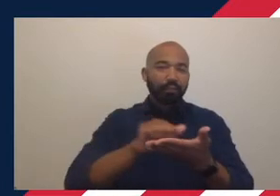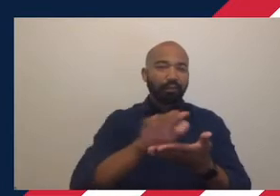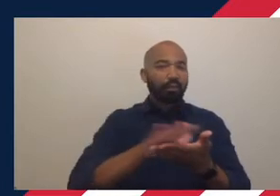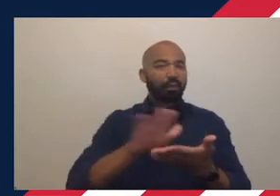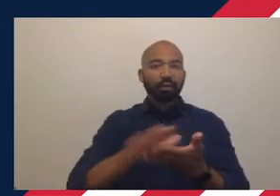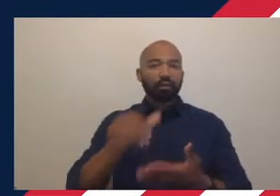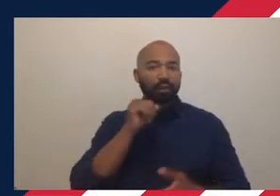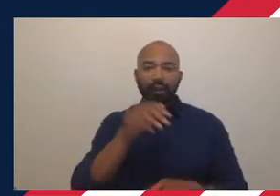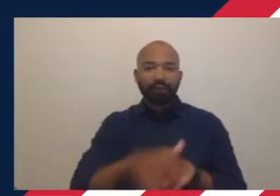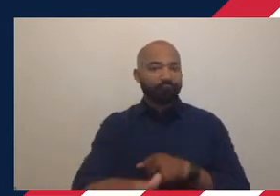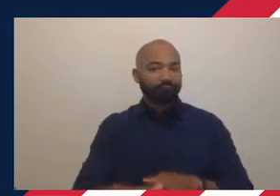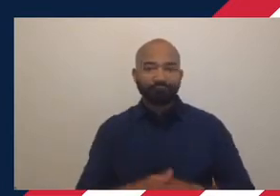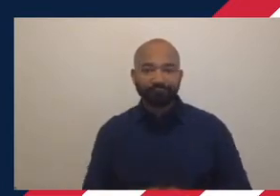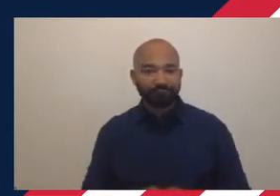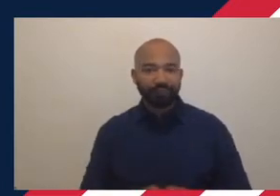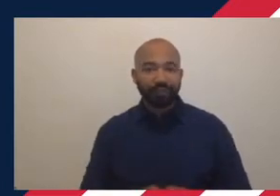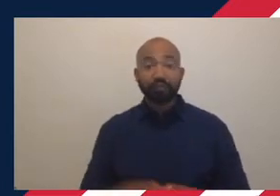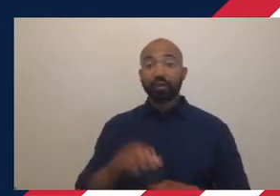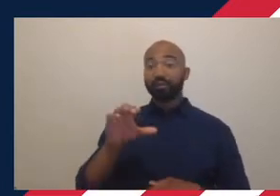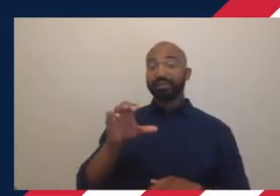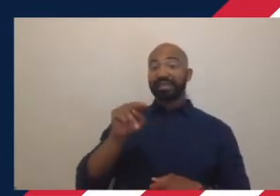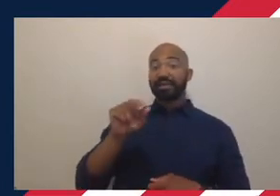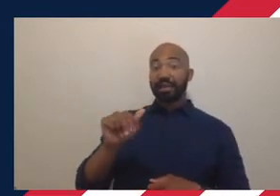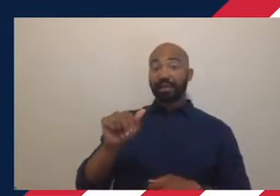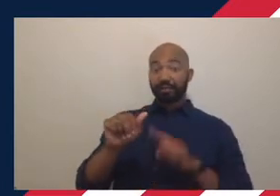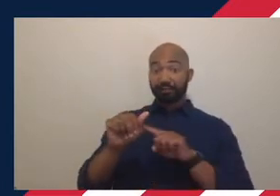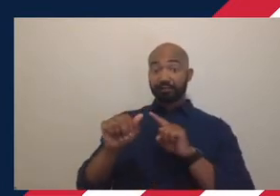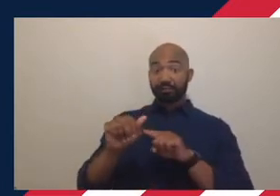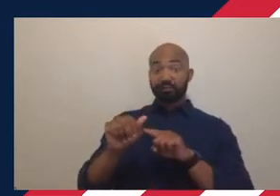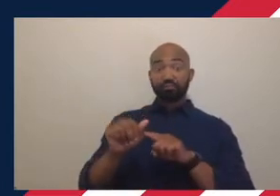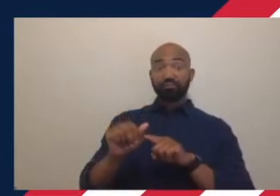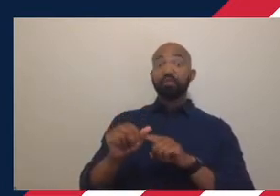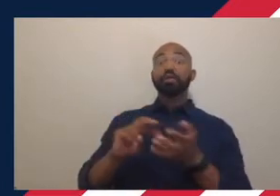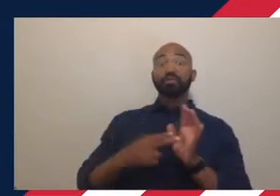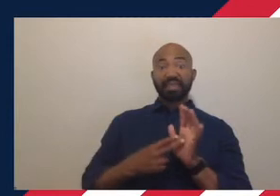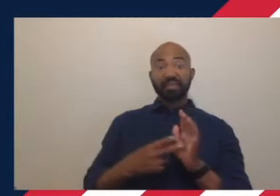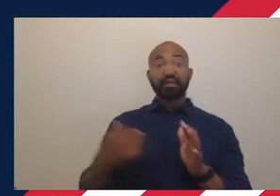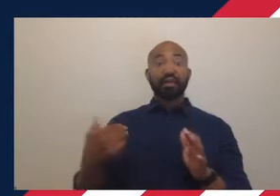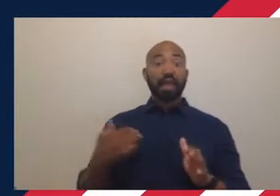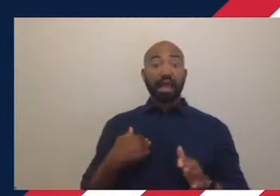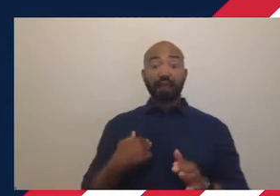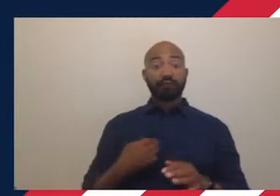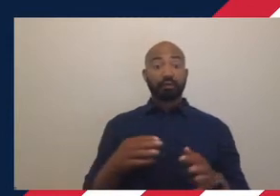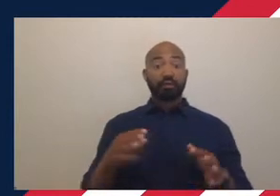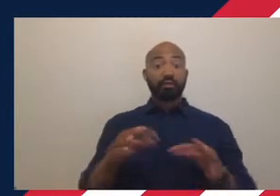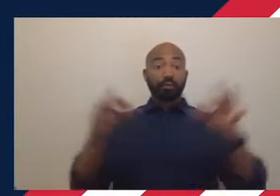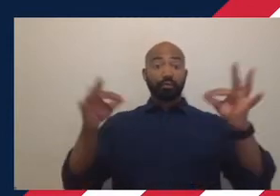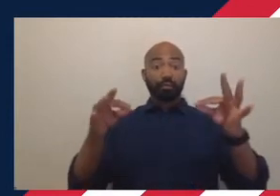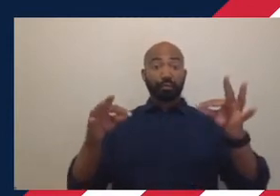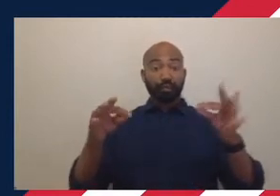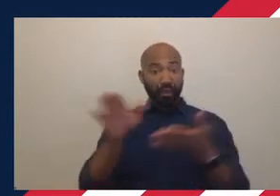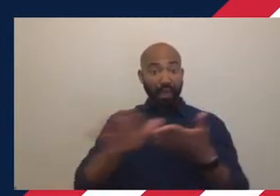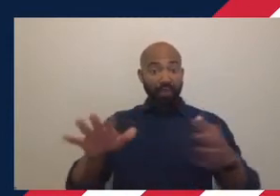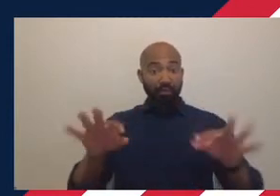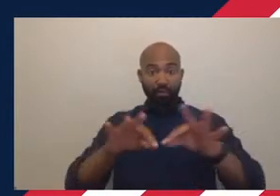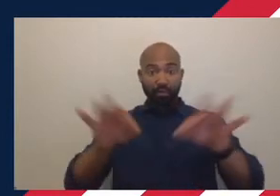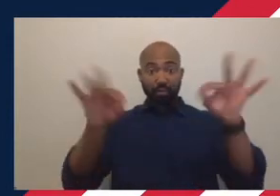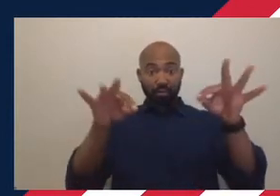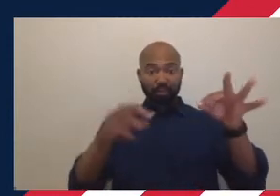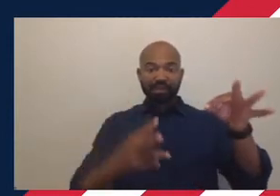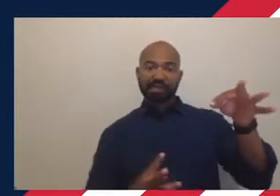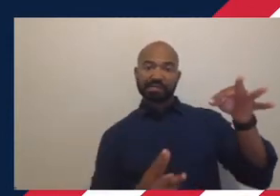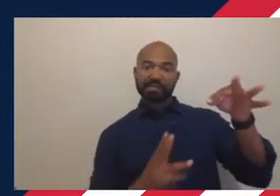So our nursing assistants were left taking out single sheets, cutting them in half, and rationing them out